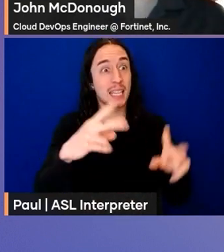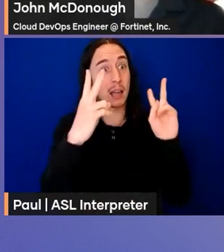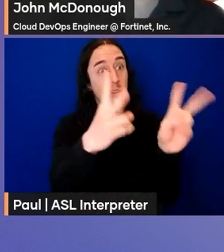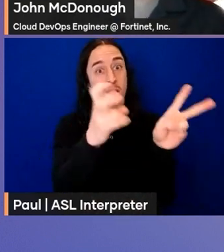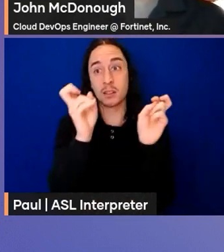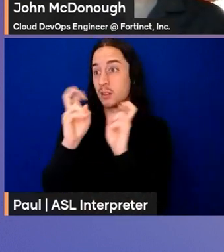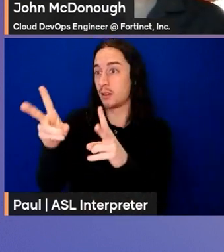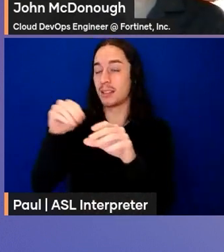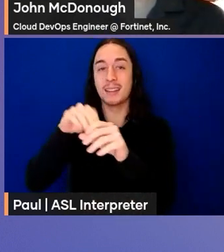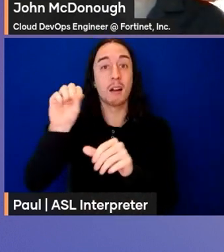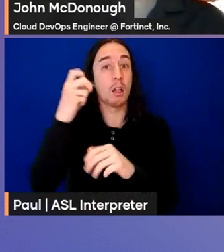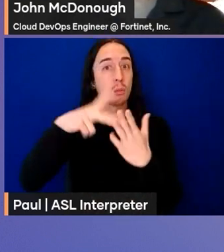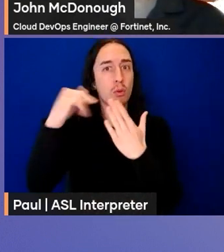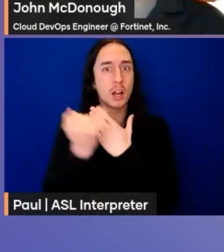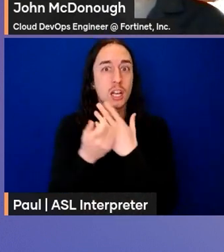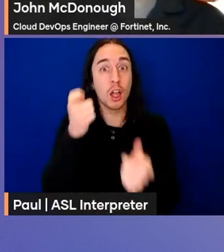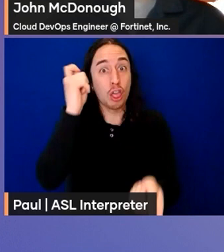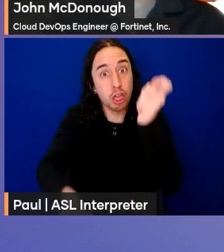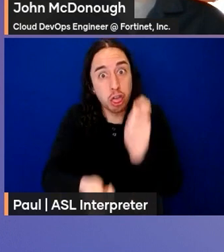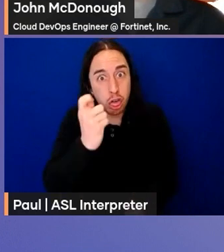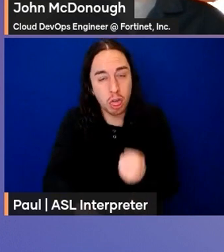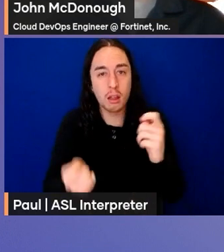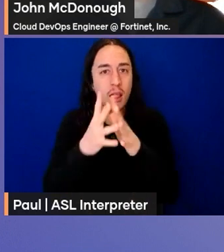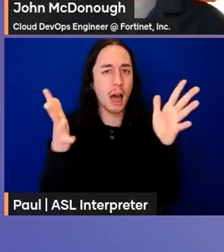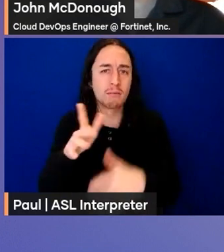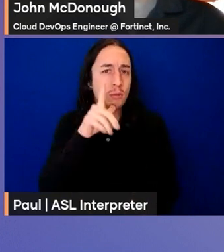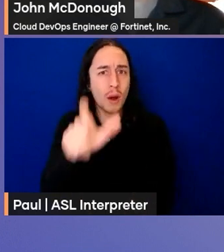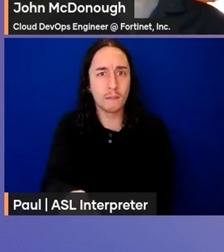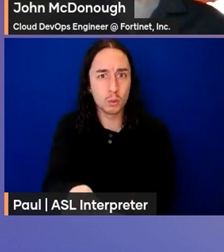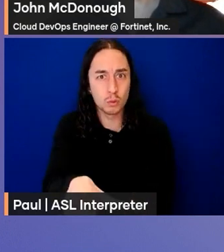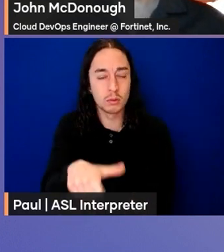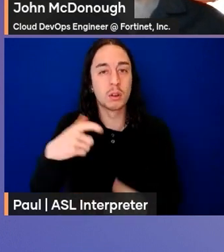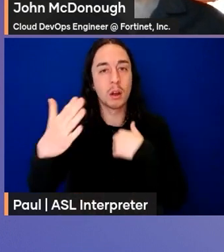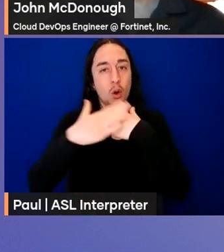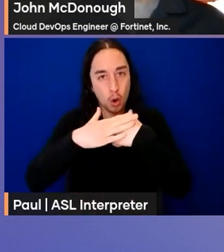and call the shared code from my submodules.